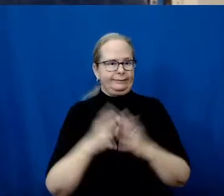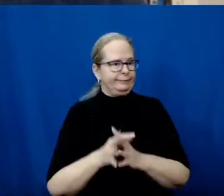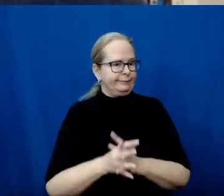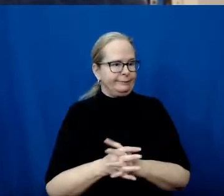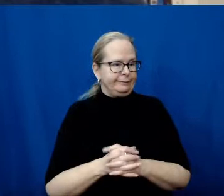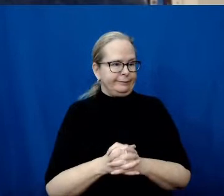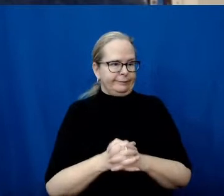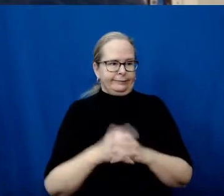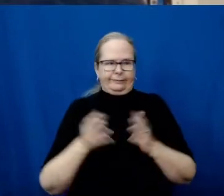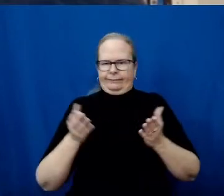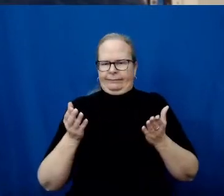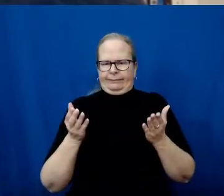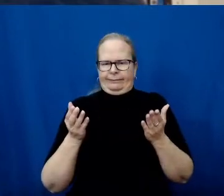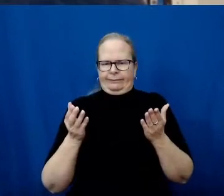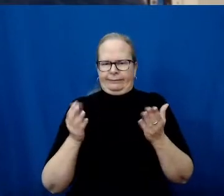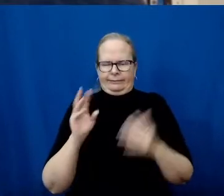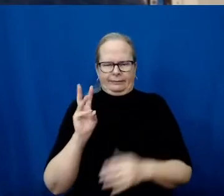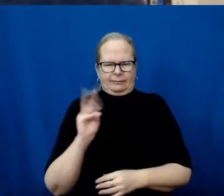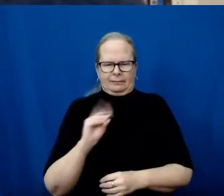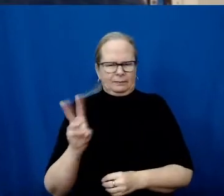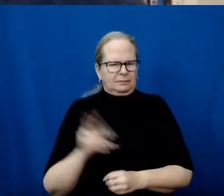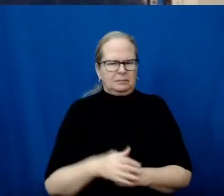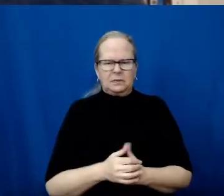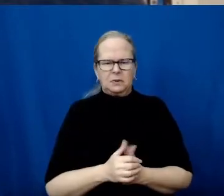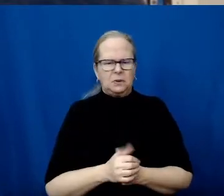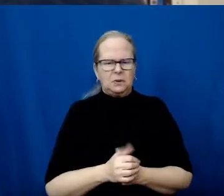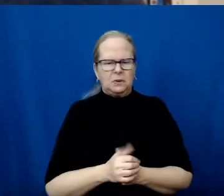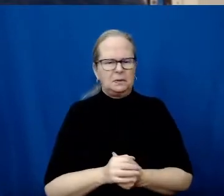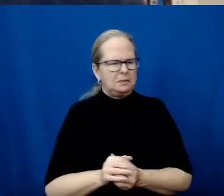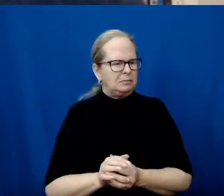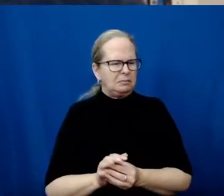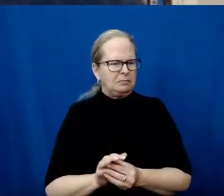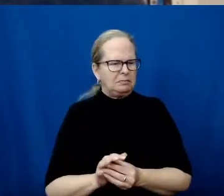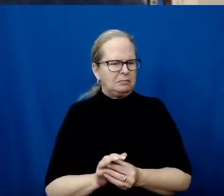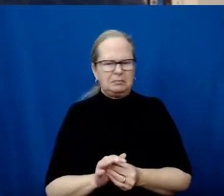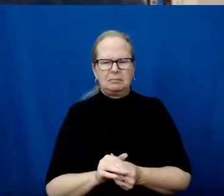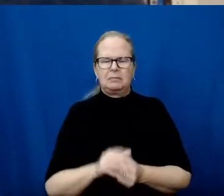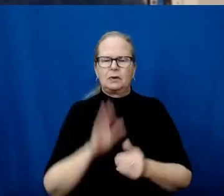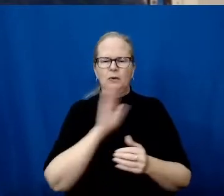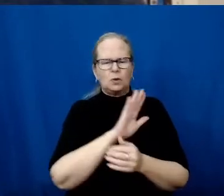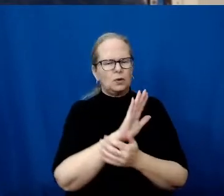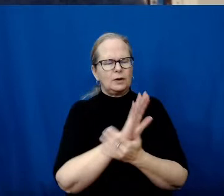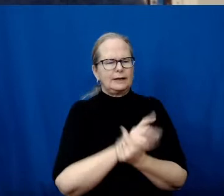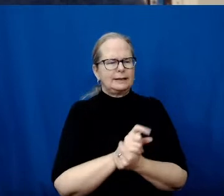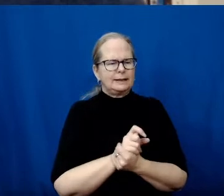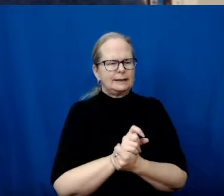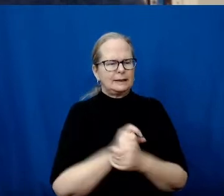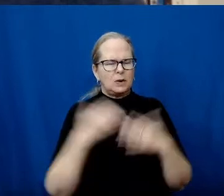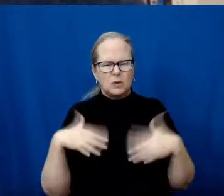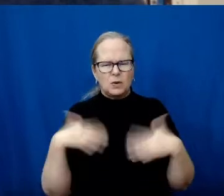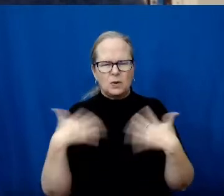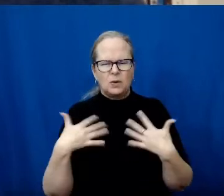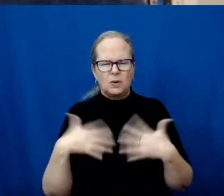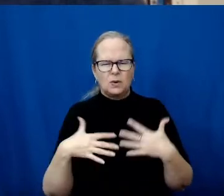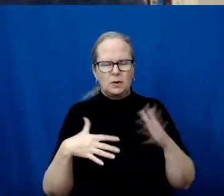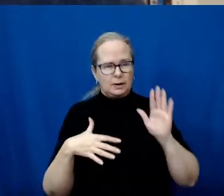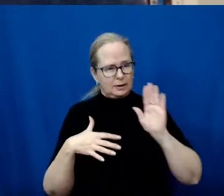I guess the successes and I can only imagine a lot of the feelings